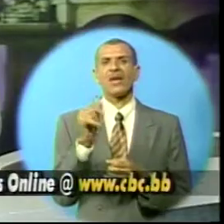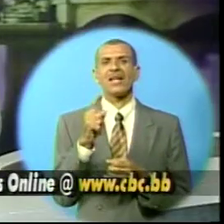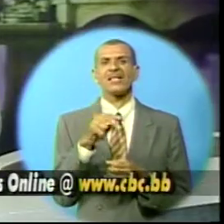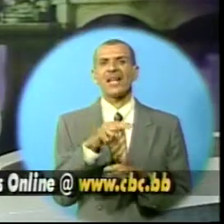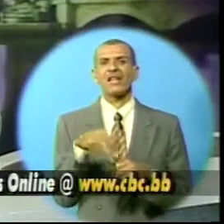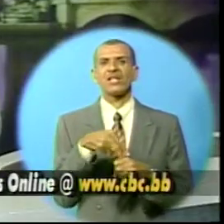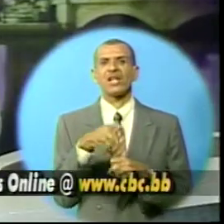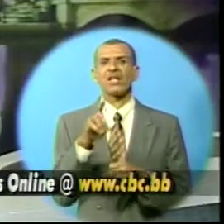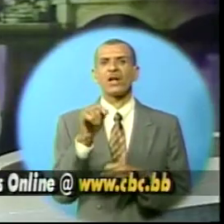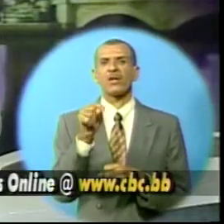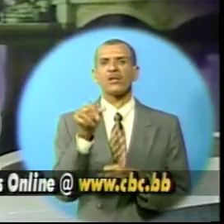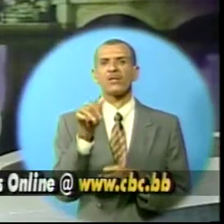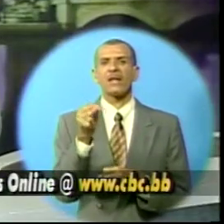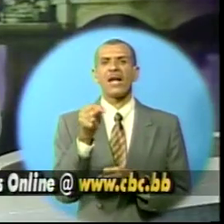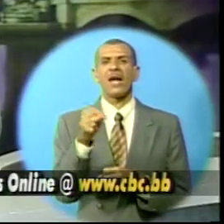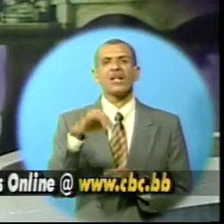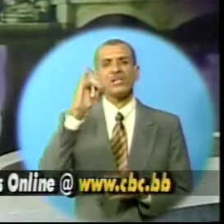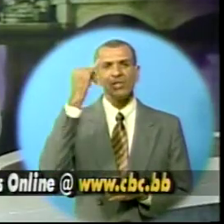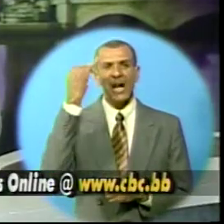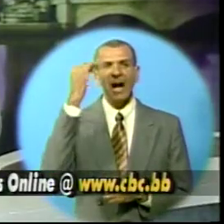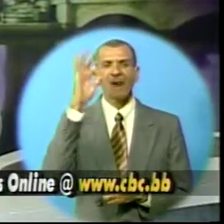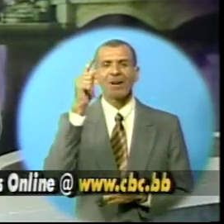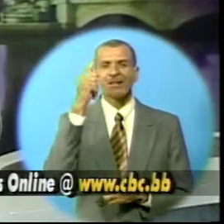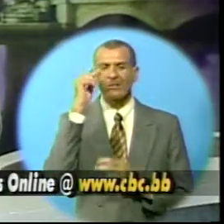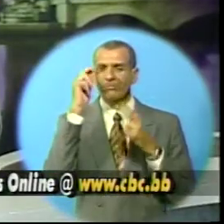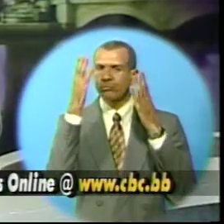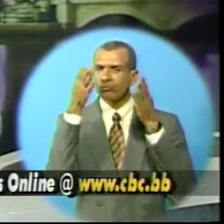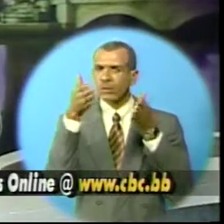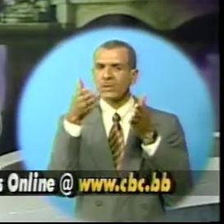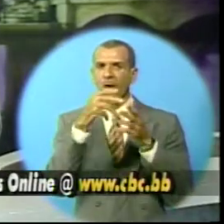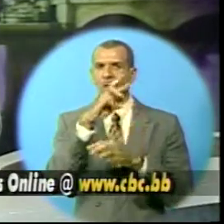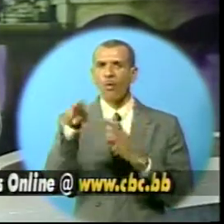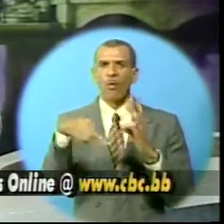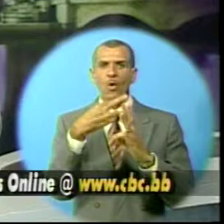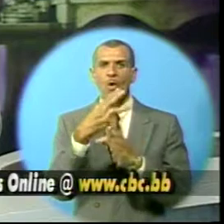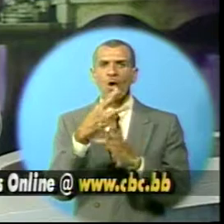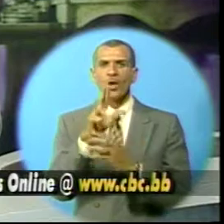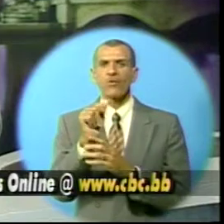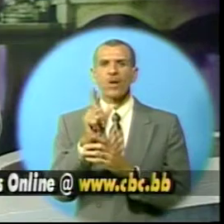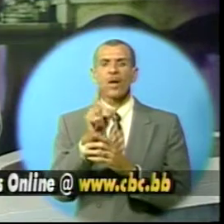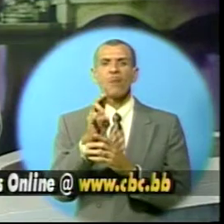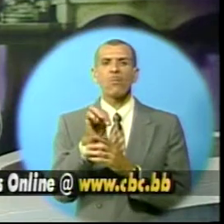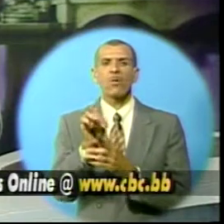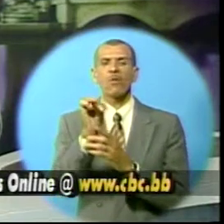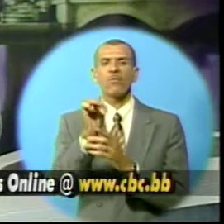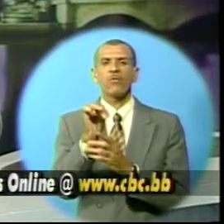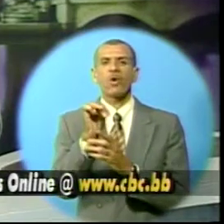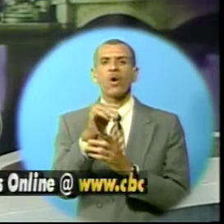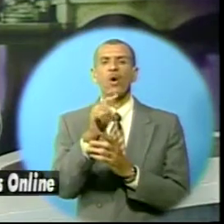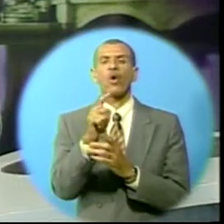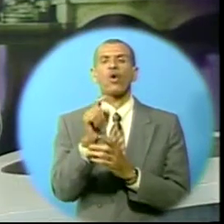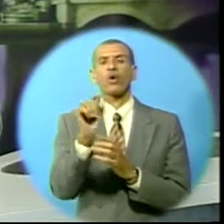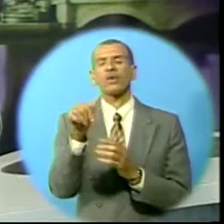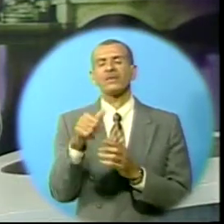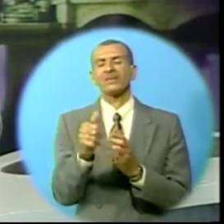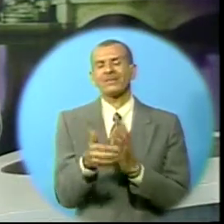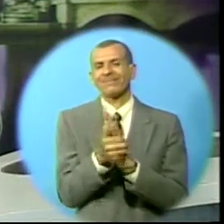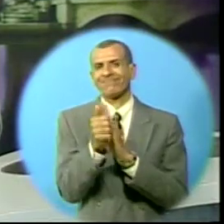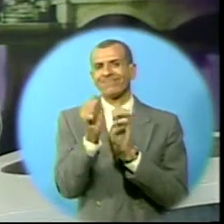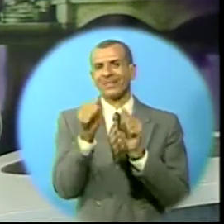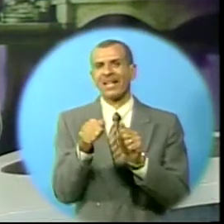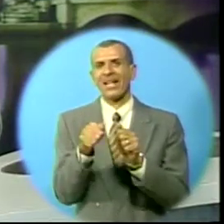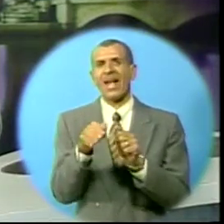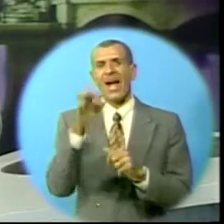Drafts Championships, Jack Francis has his sights set on winning the World 3-Move qualifier later this year. Francis and